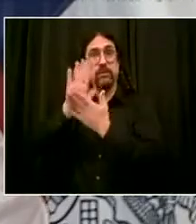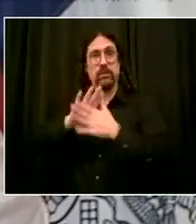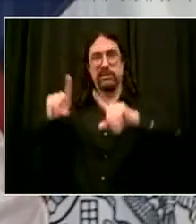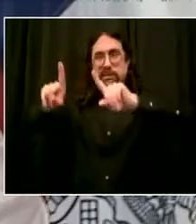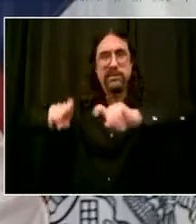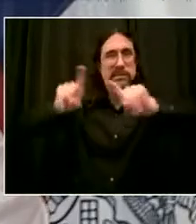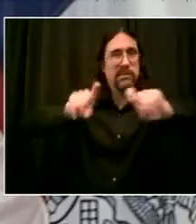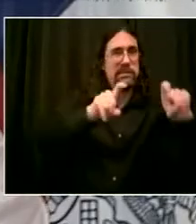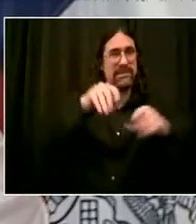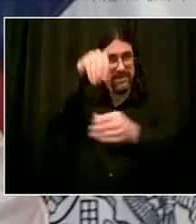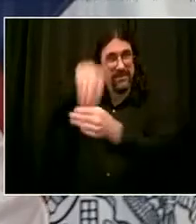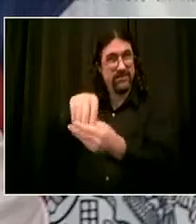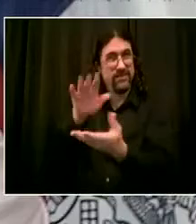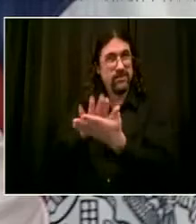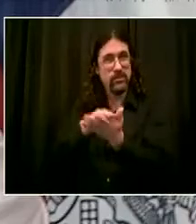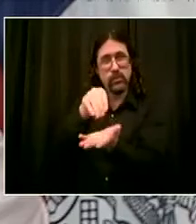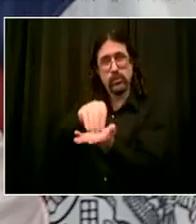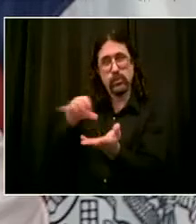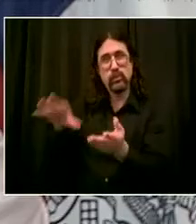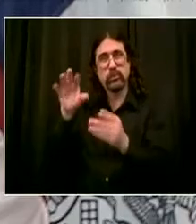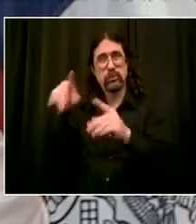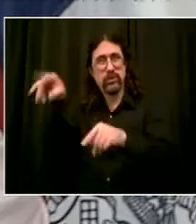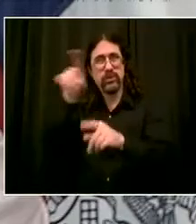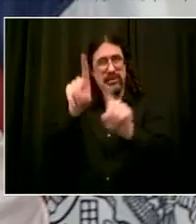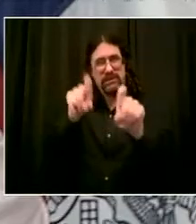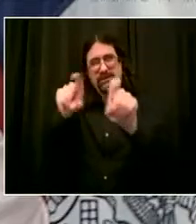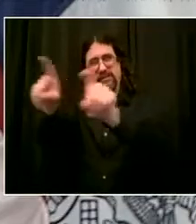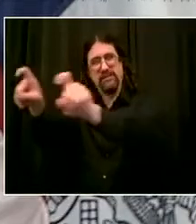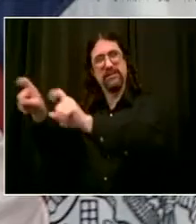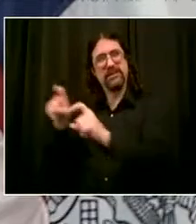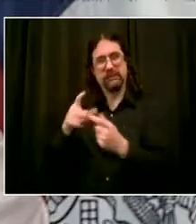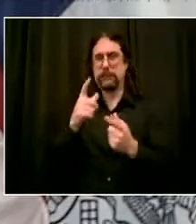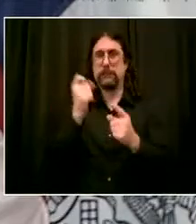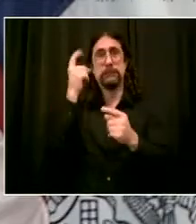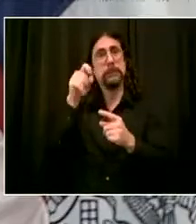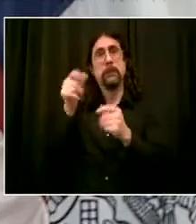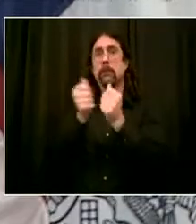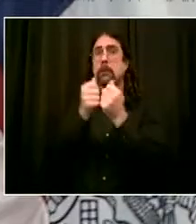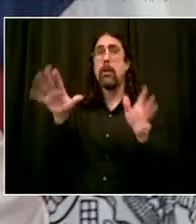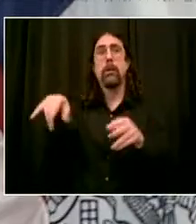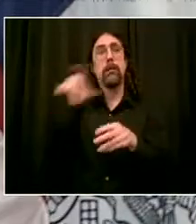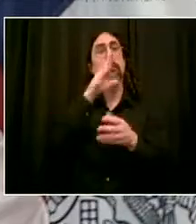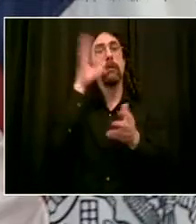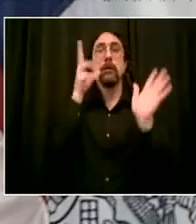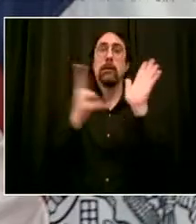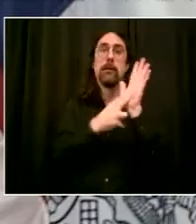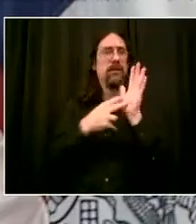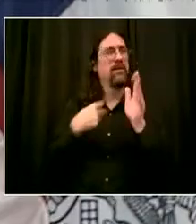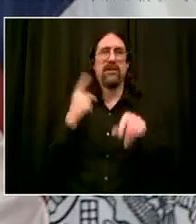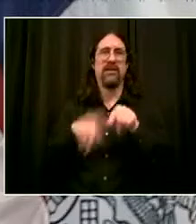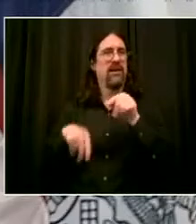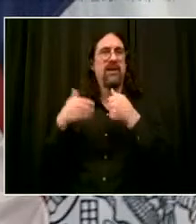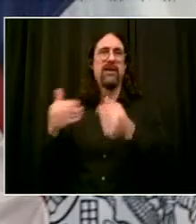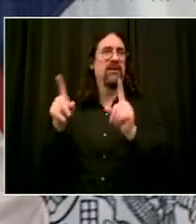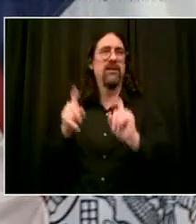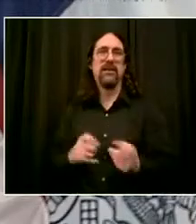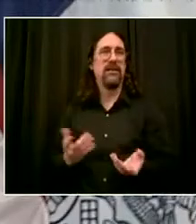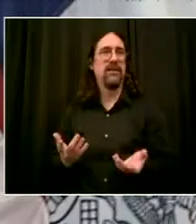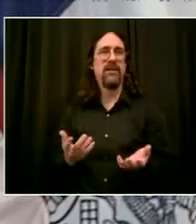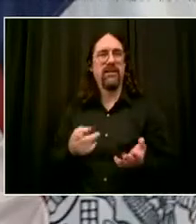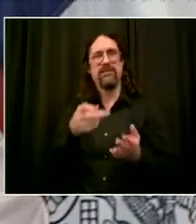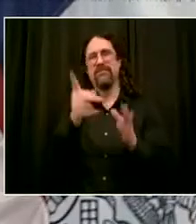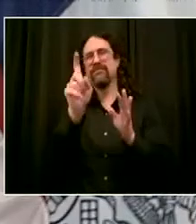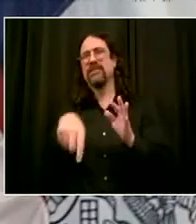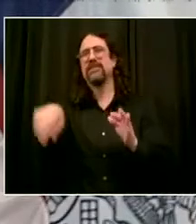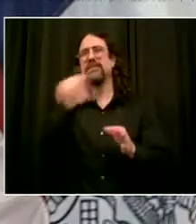to focus on the most important and most vulnerable elements of our education